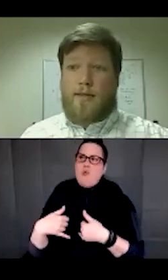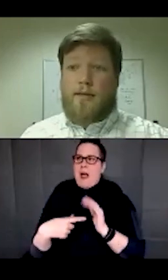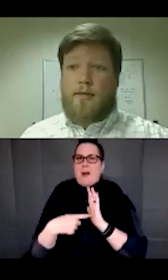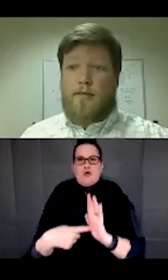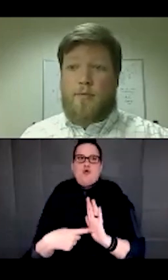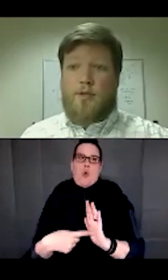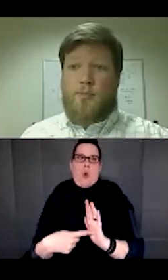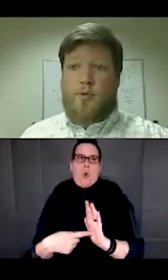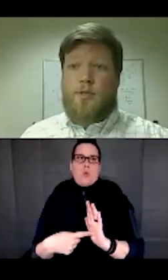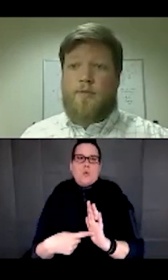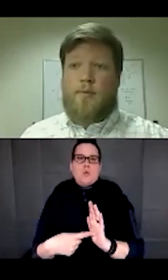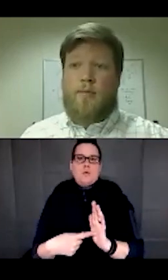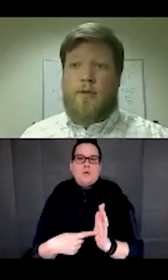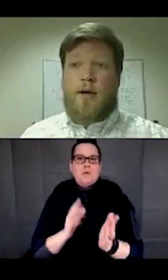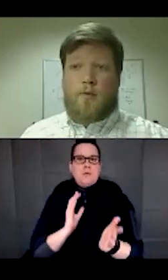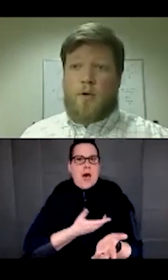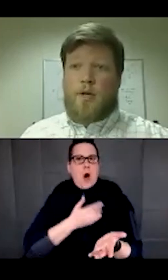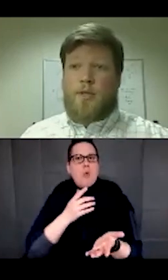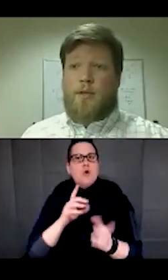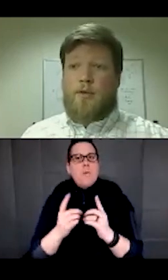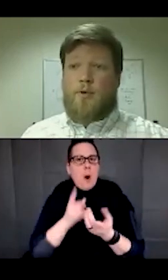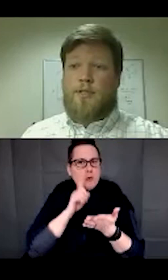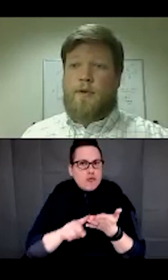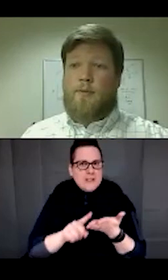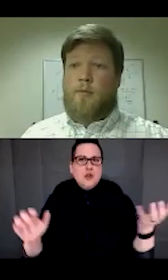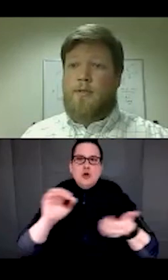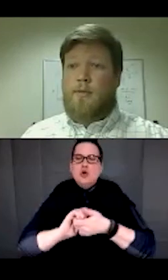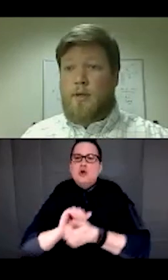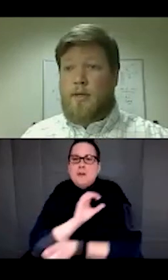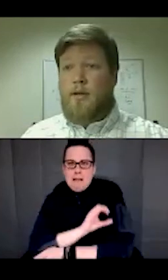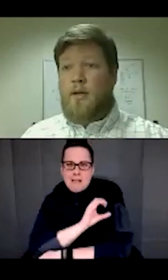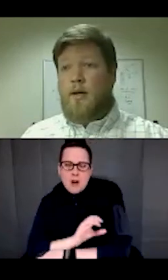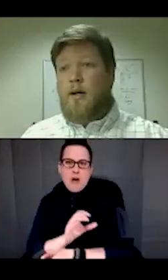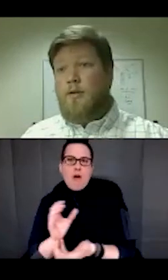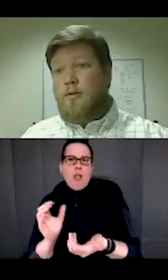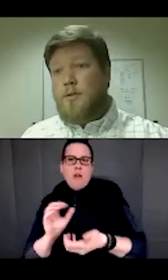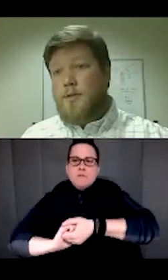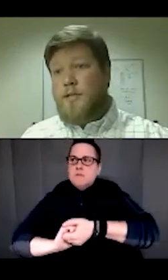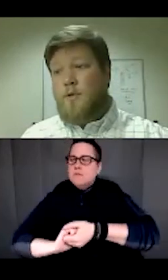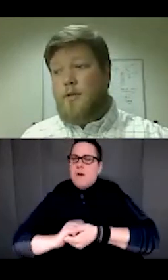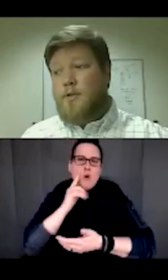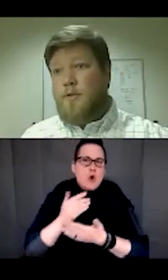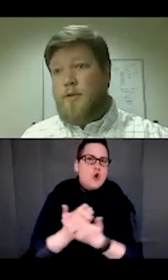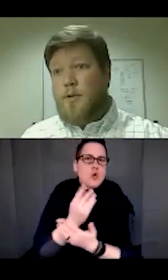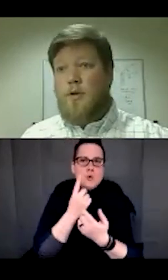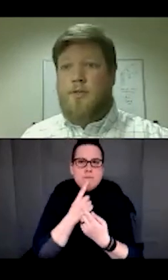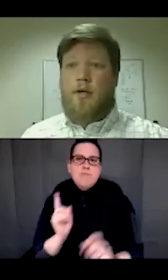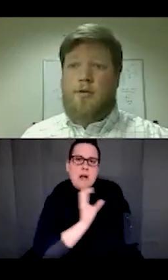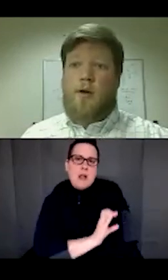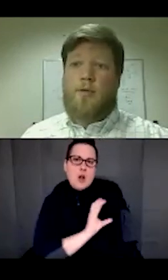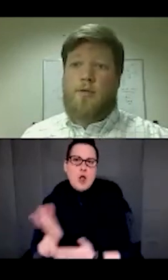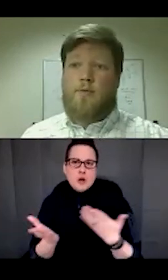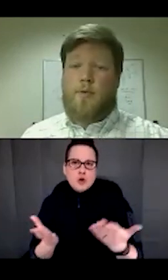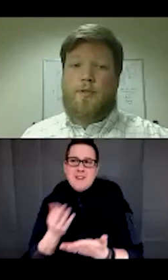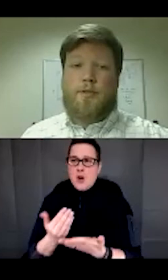I think, the research portions of our department working with the clinical portions of our department to bring a new and successful clinical service, but also